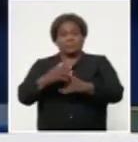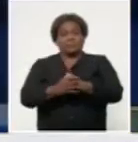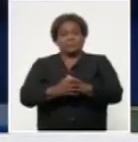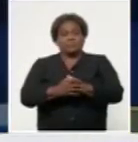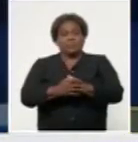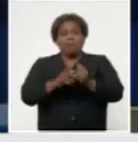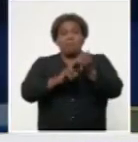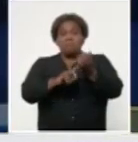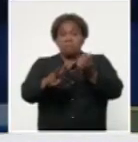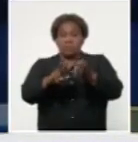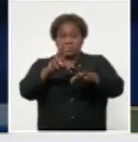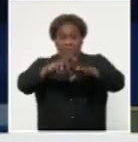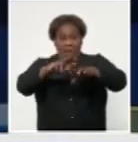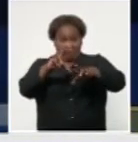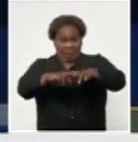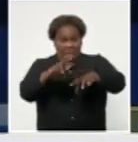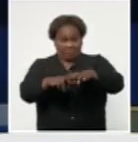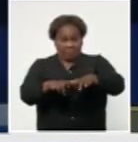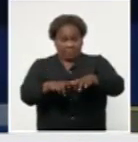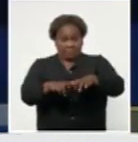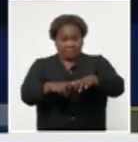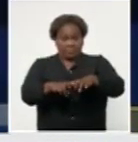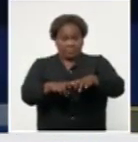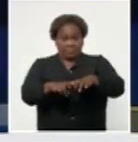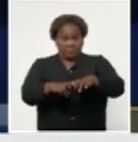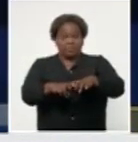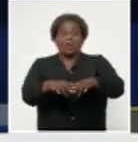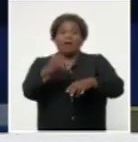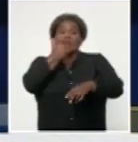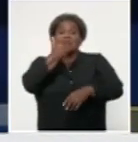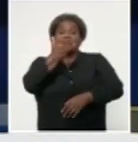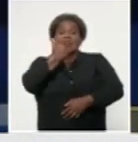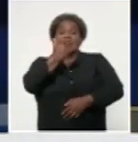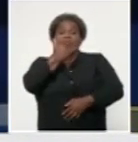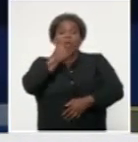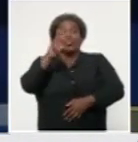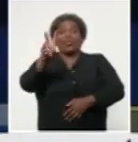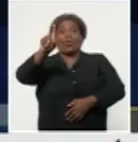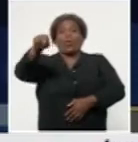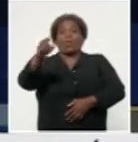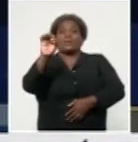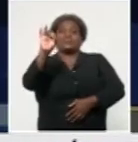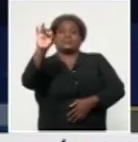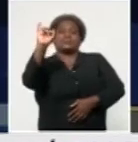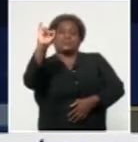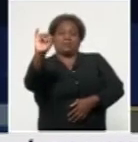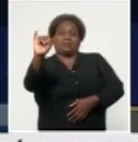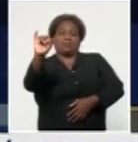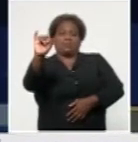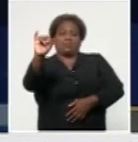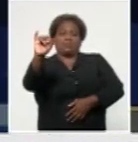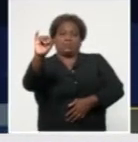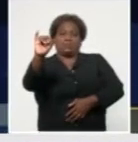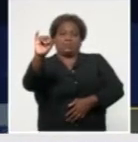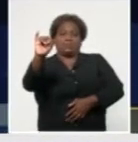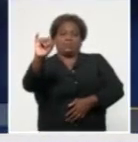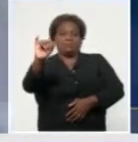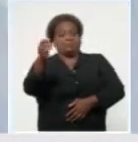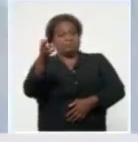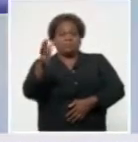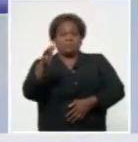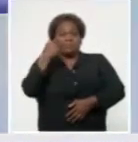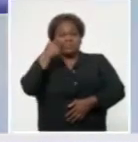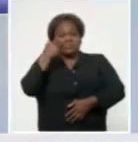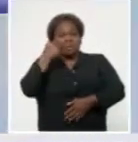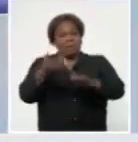100,000 inhabitants in the last 15 days, with a 2.76